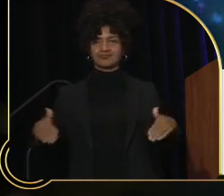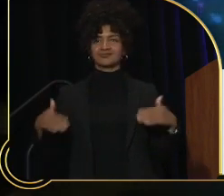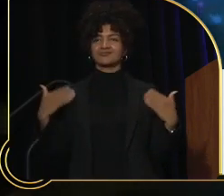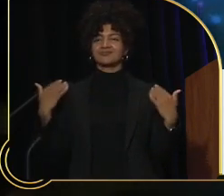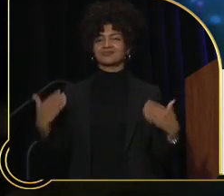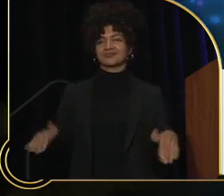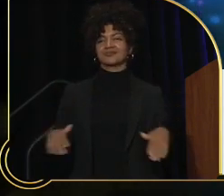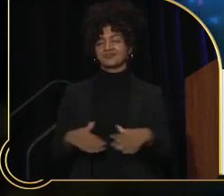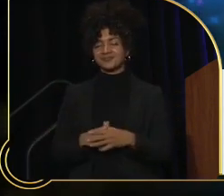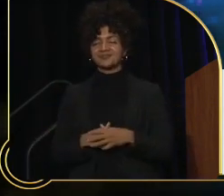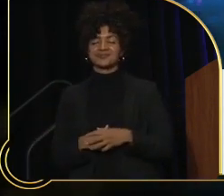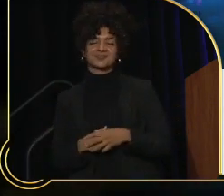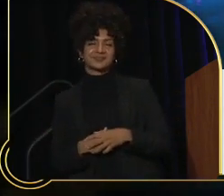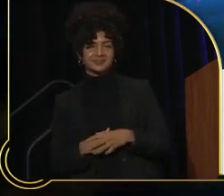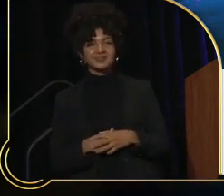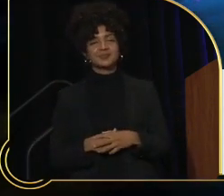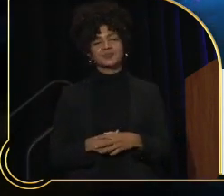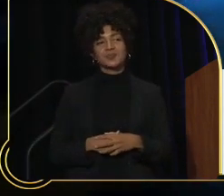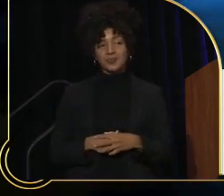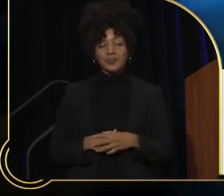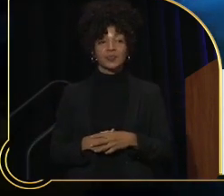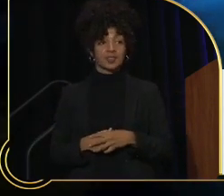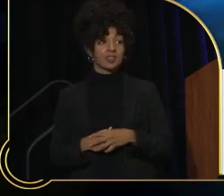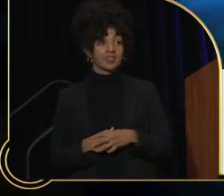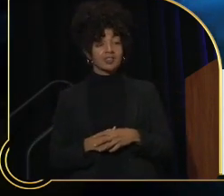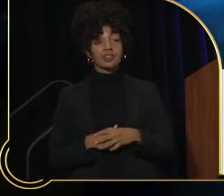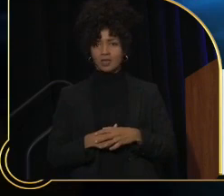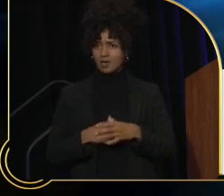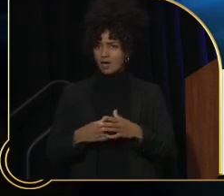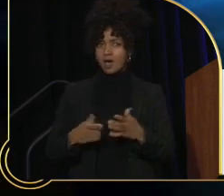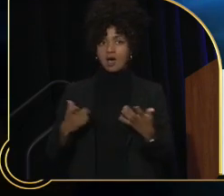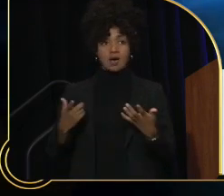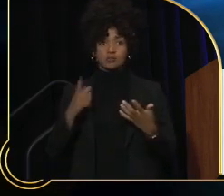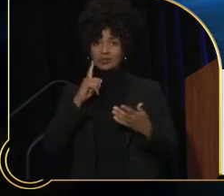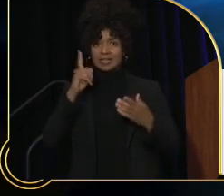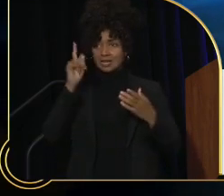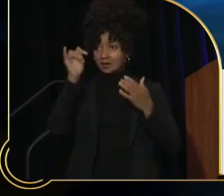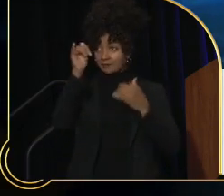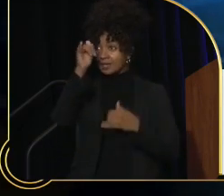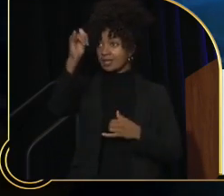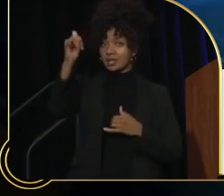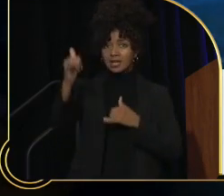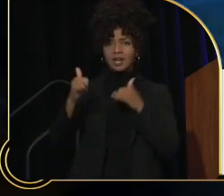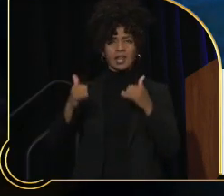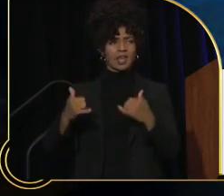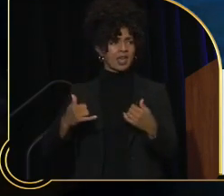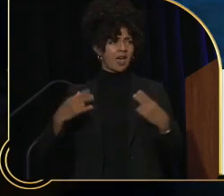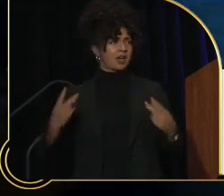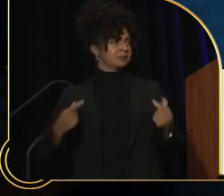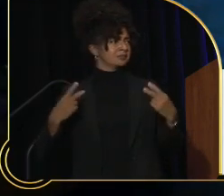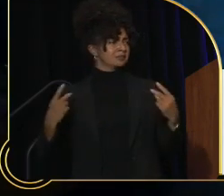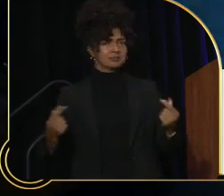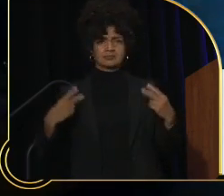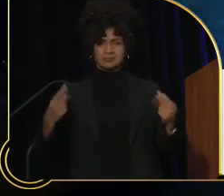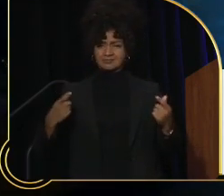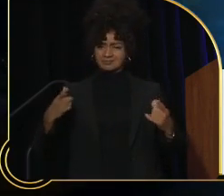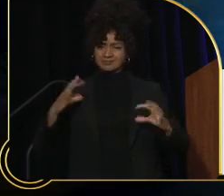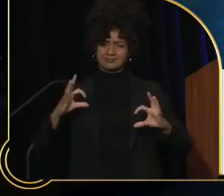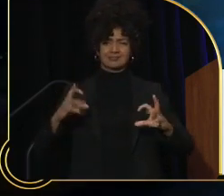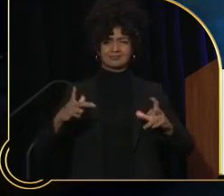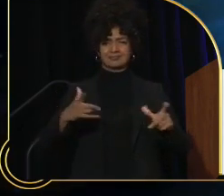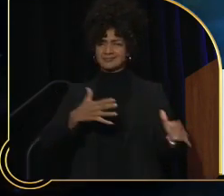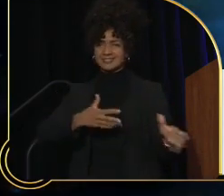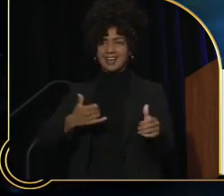knowing. Infinity takes no time at all these days. So